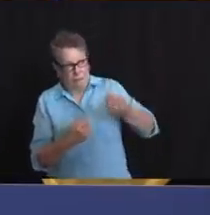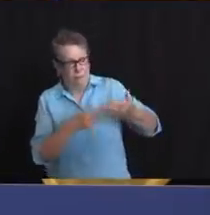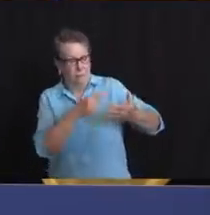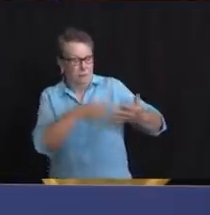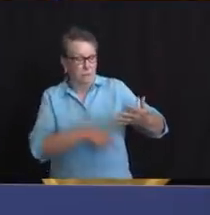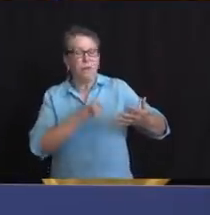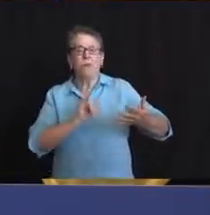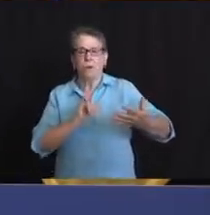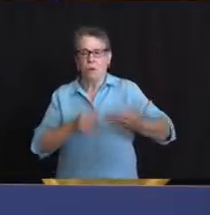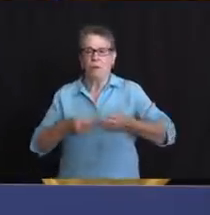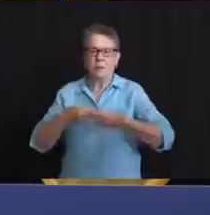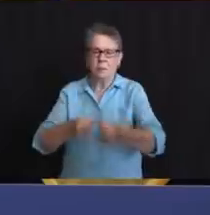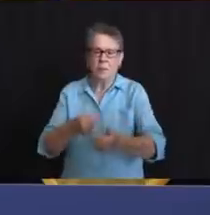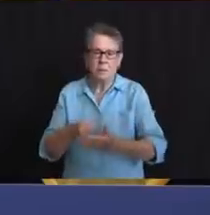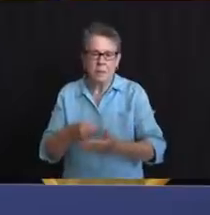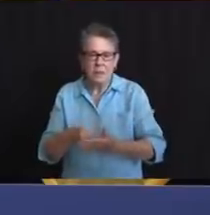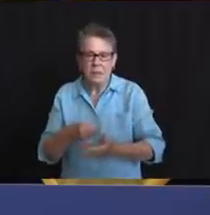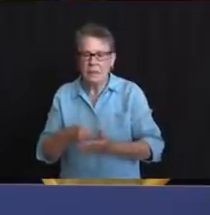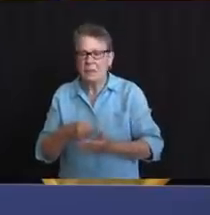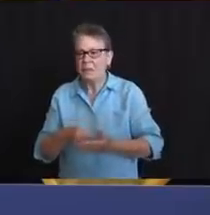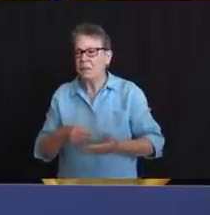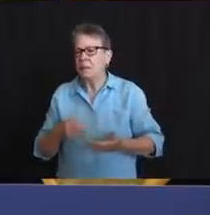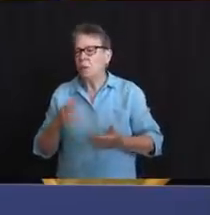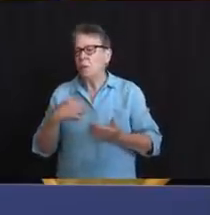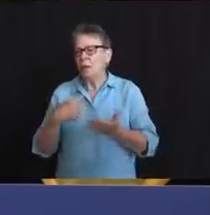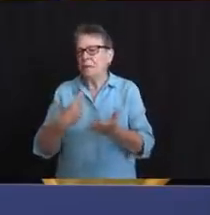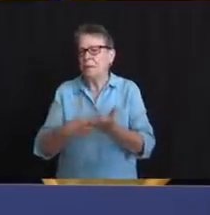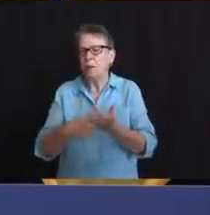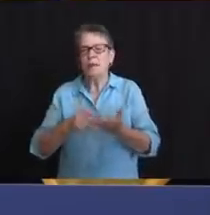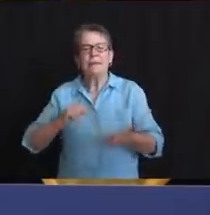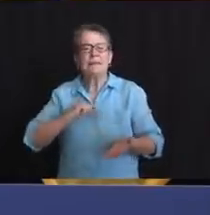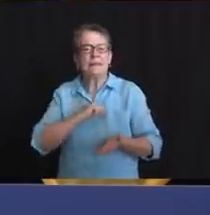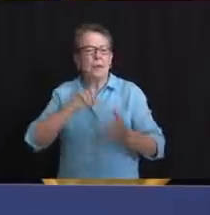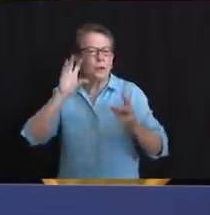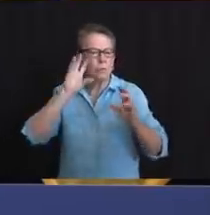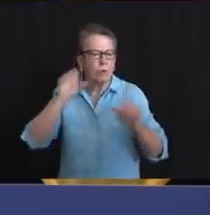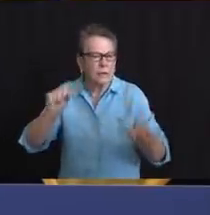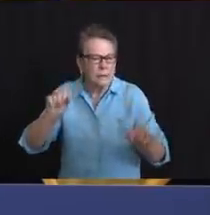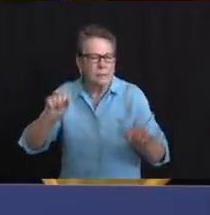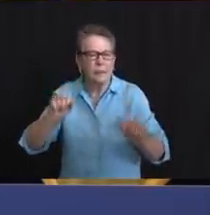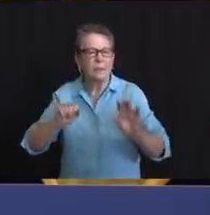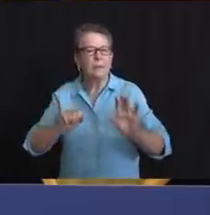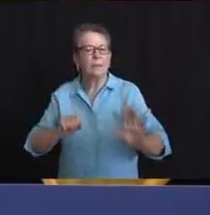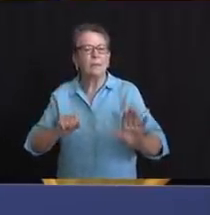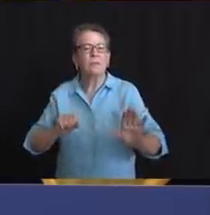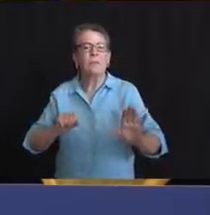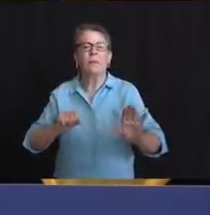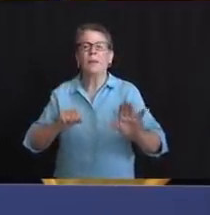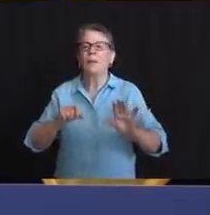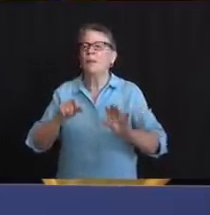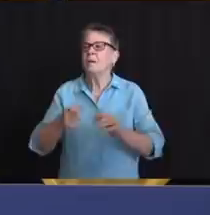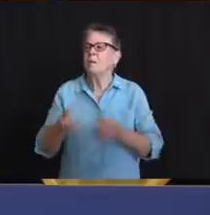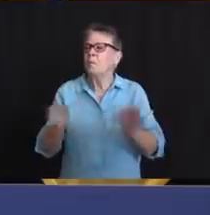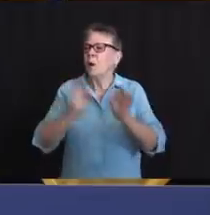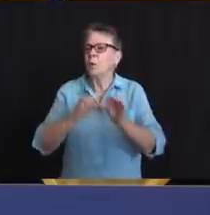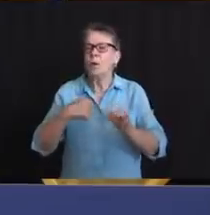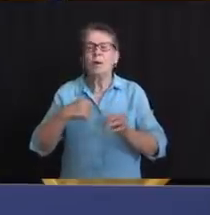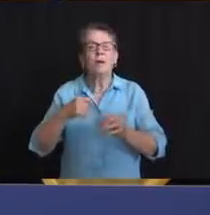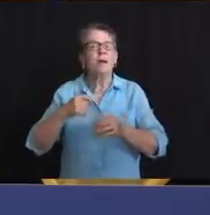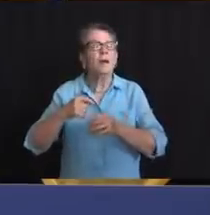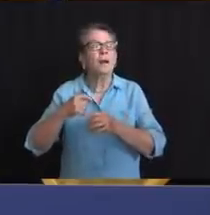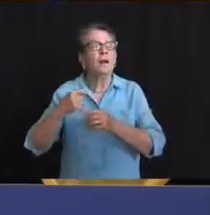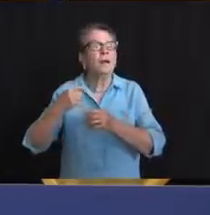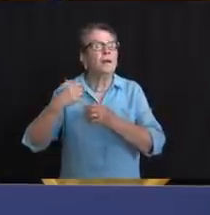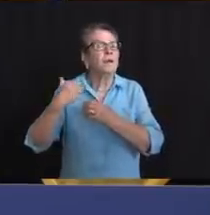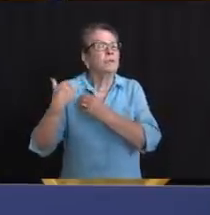responsible, smart. Think of this over the period of those 3 years that we have the ability to do it, that it addresses the